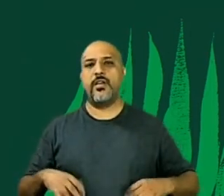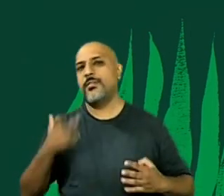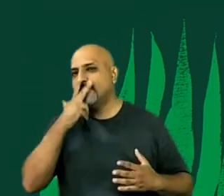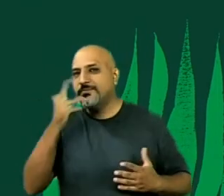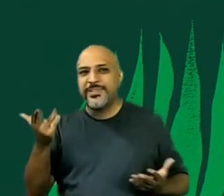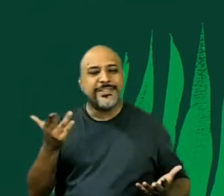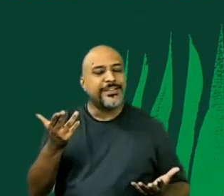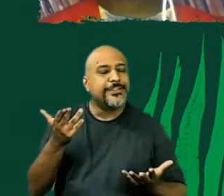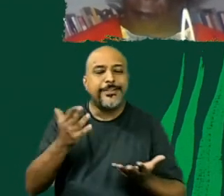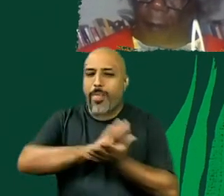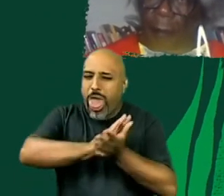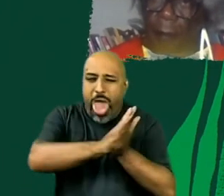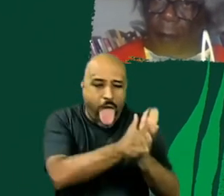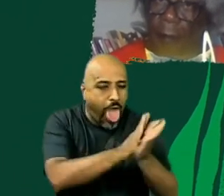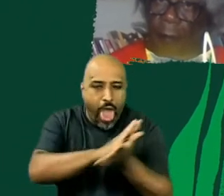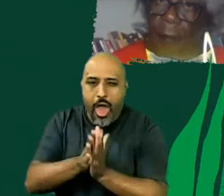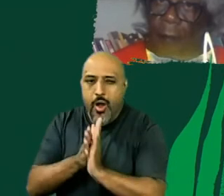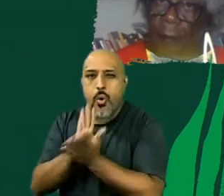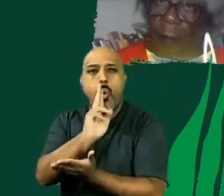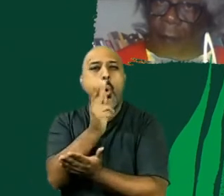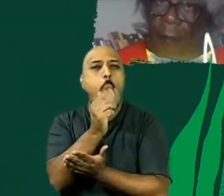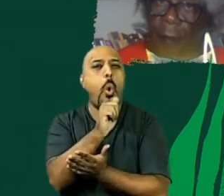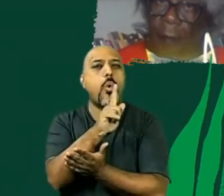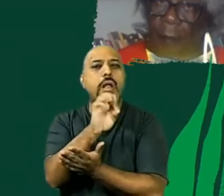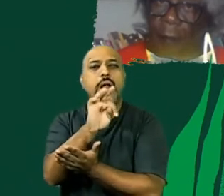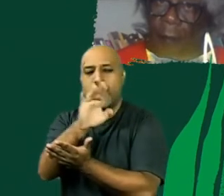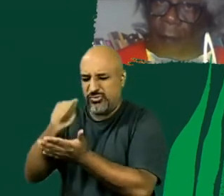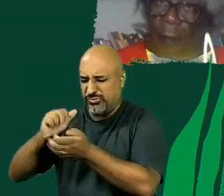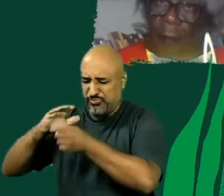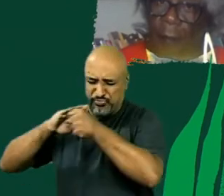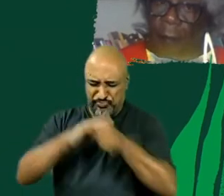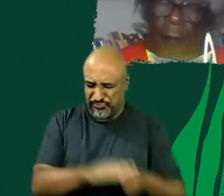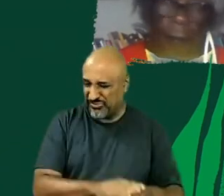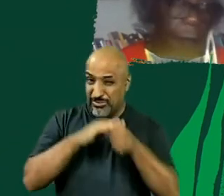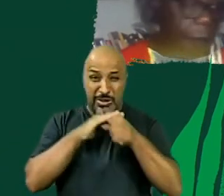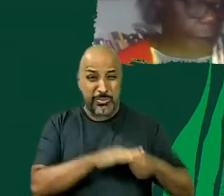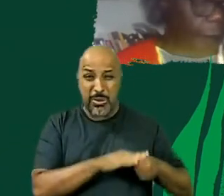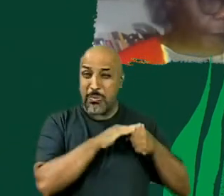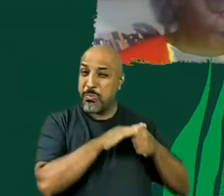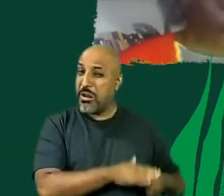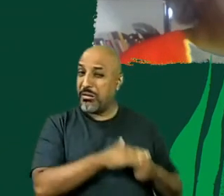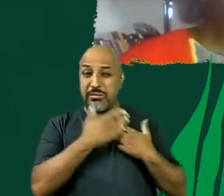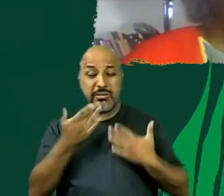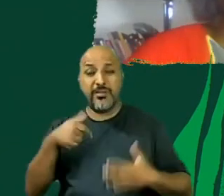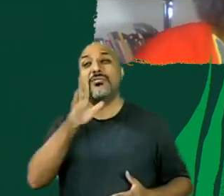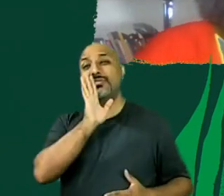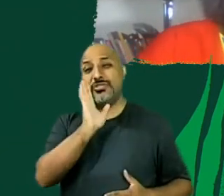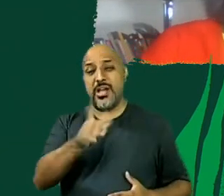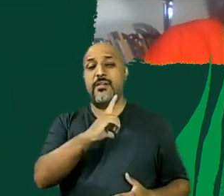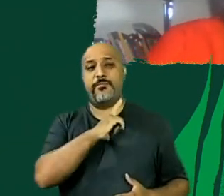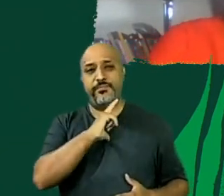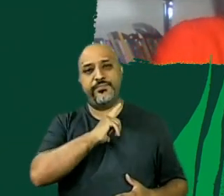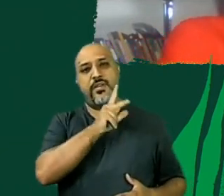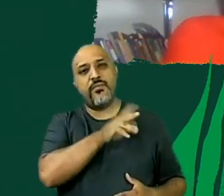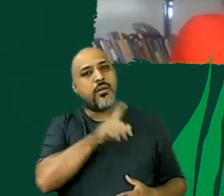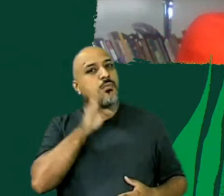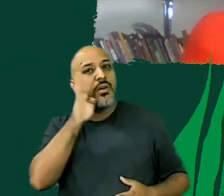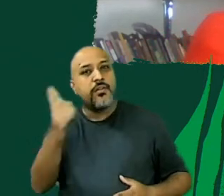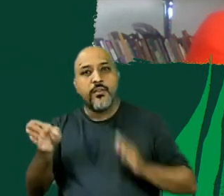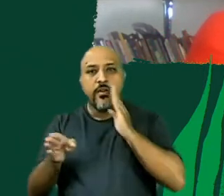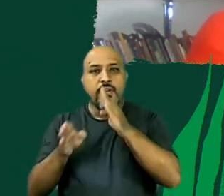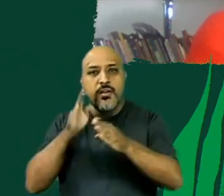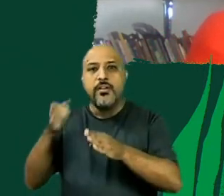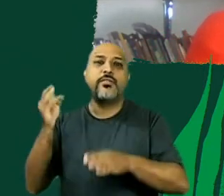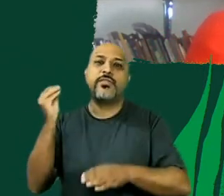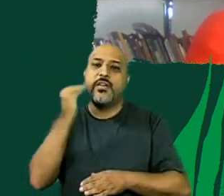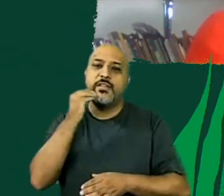So I have been there a couple of times. I tried to get there once by boat, but